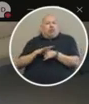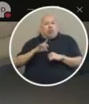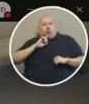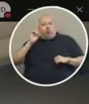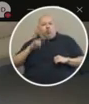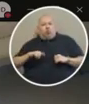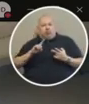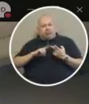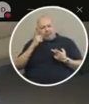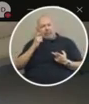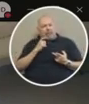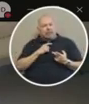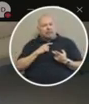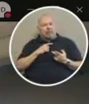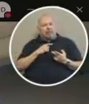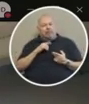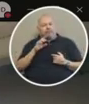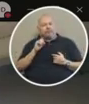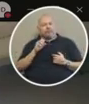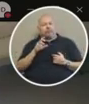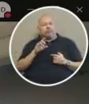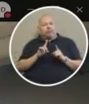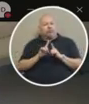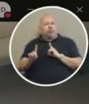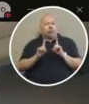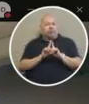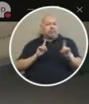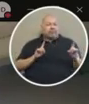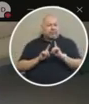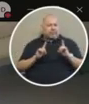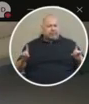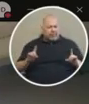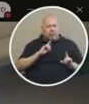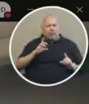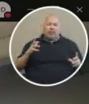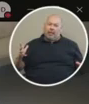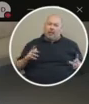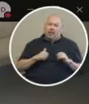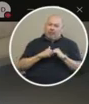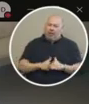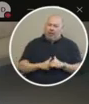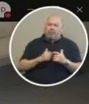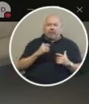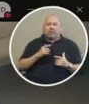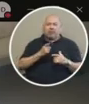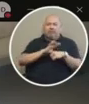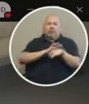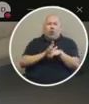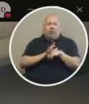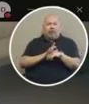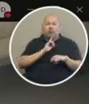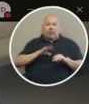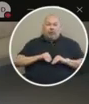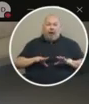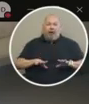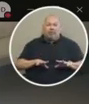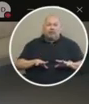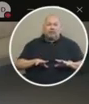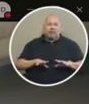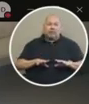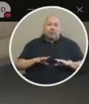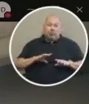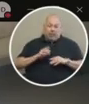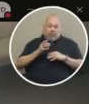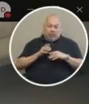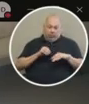mandates with regard to social distancing. As I said before, a lot of this is being driven by COVID-19. I mean, it's pretty obvious it's being driven